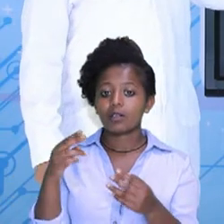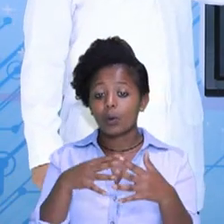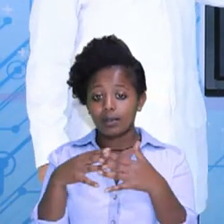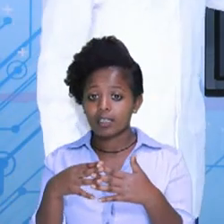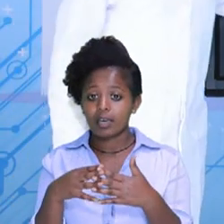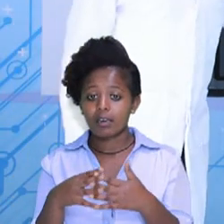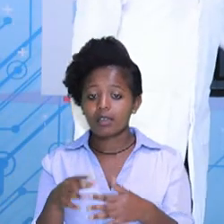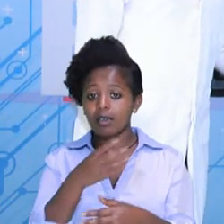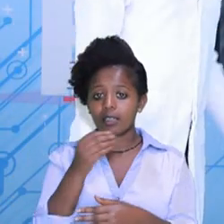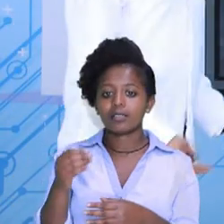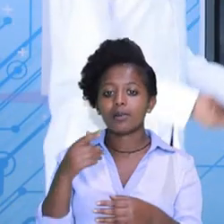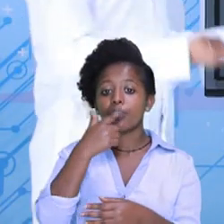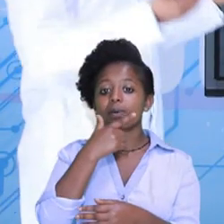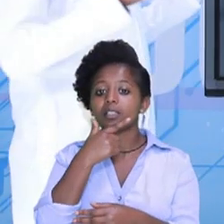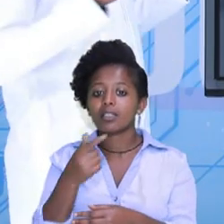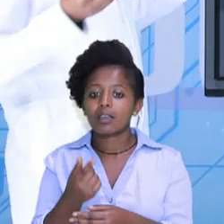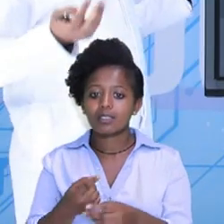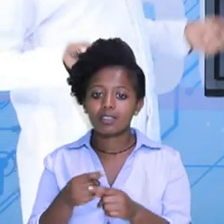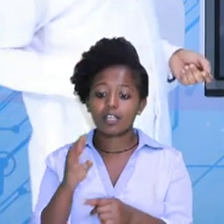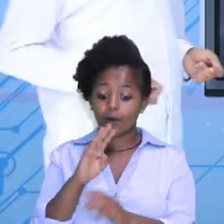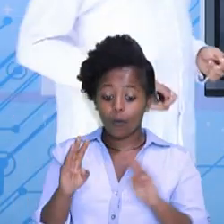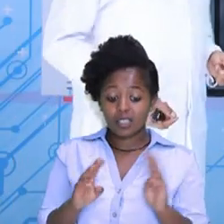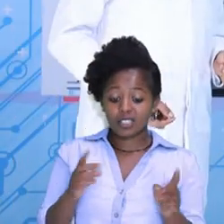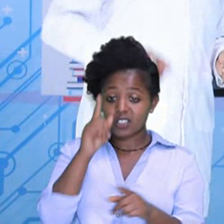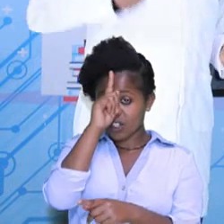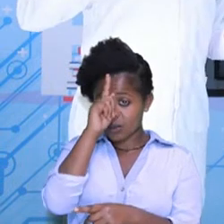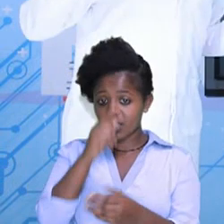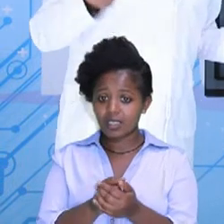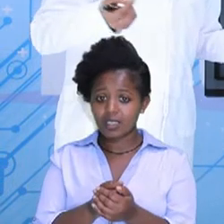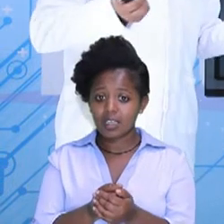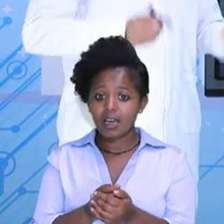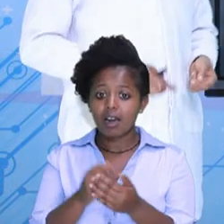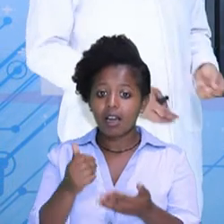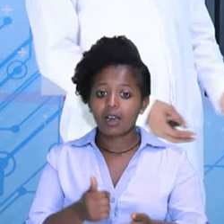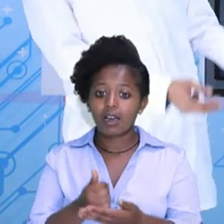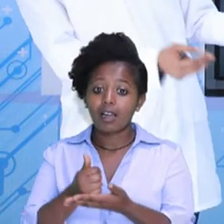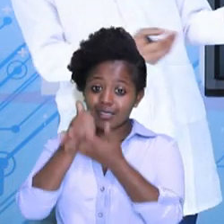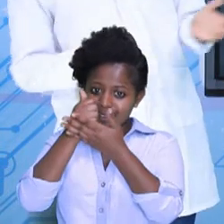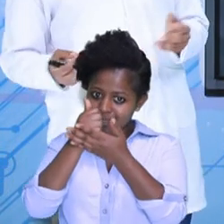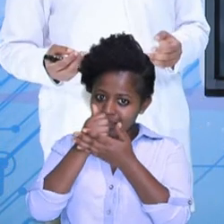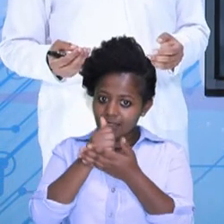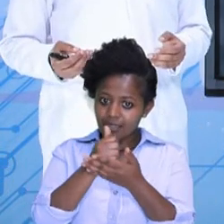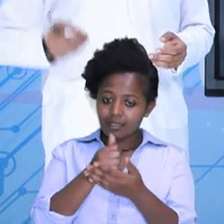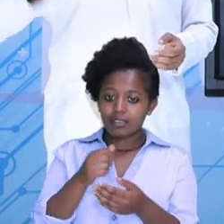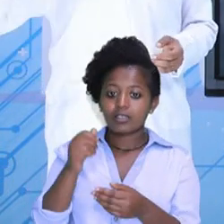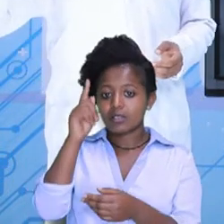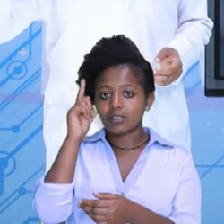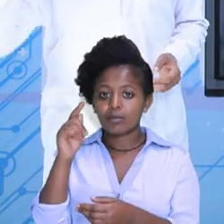USA, Britain, and West Germany assist Israel. On the other